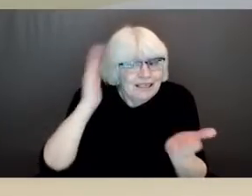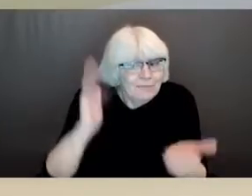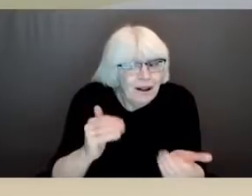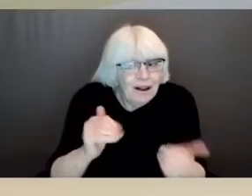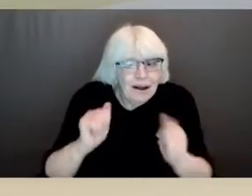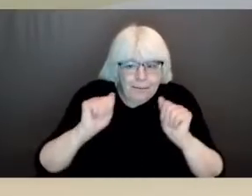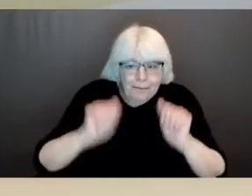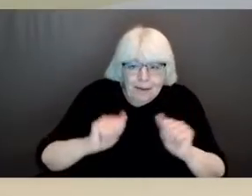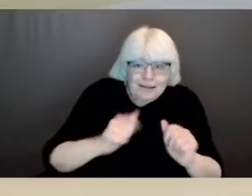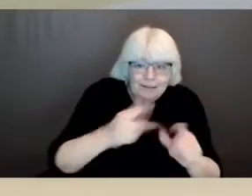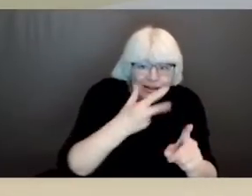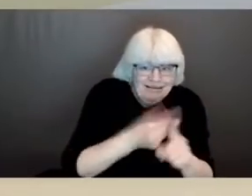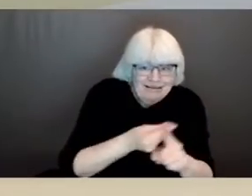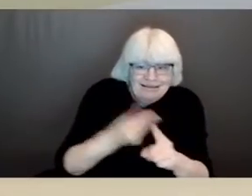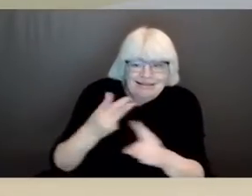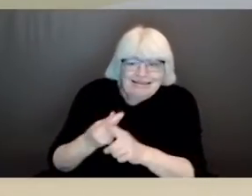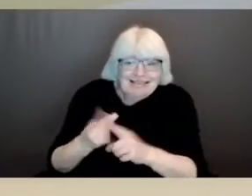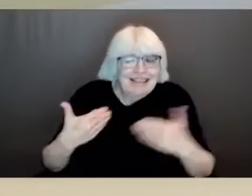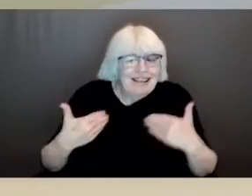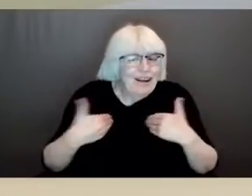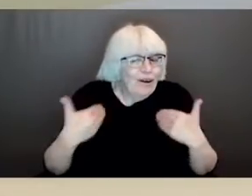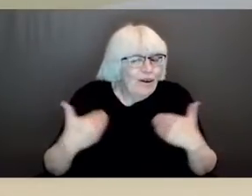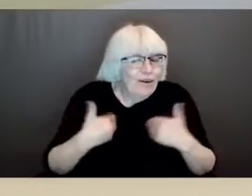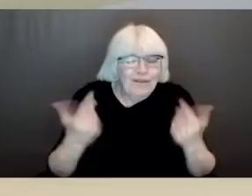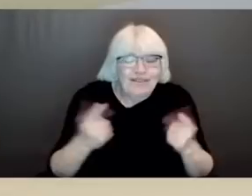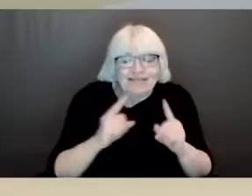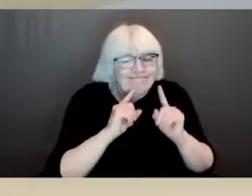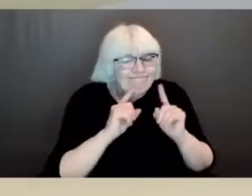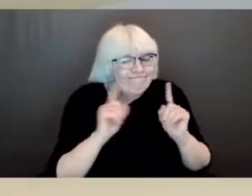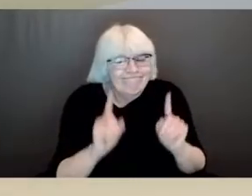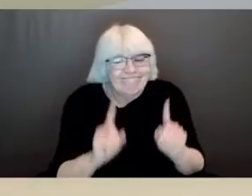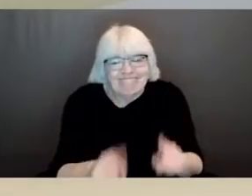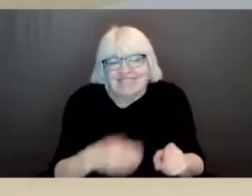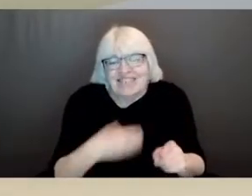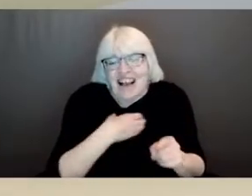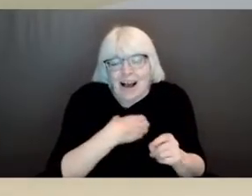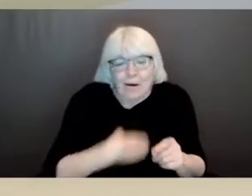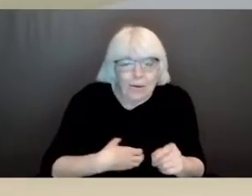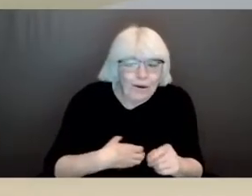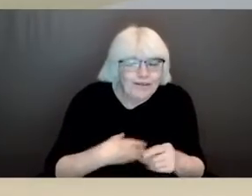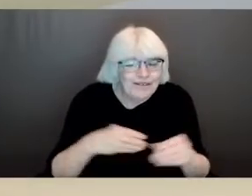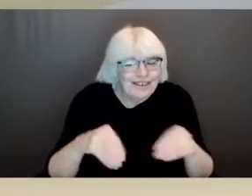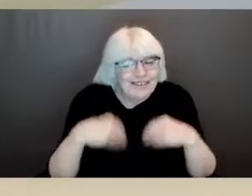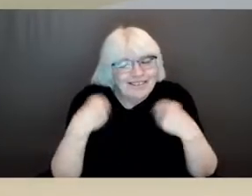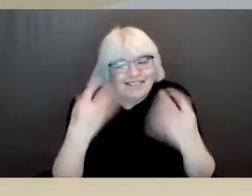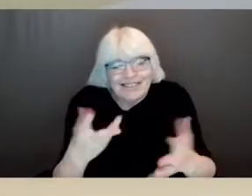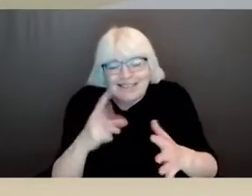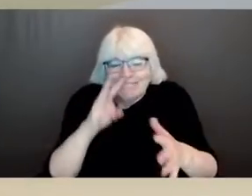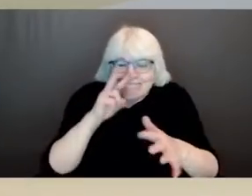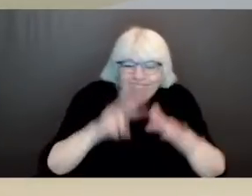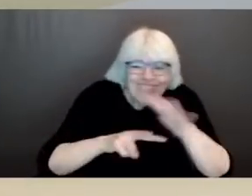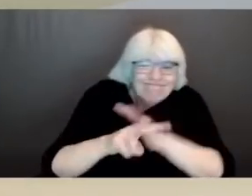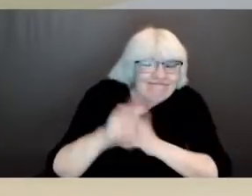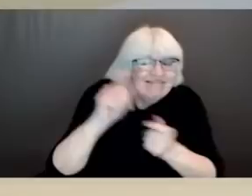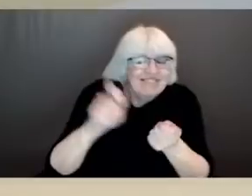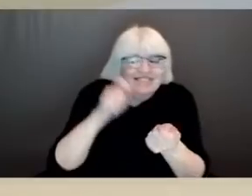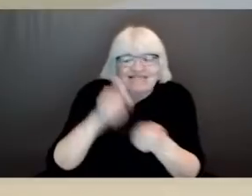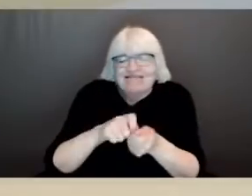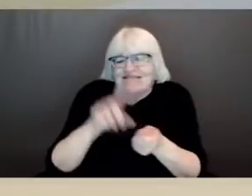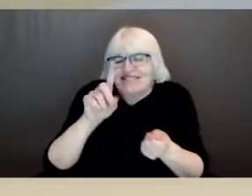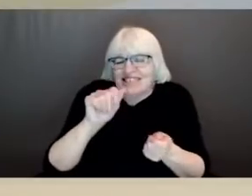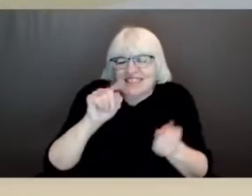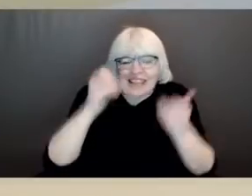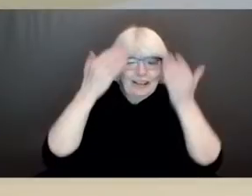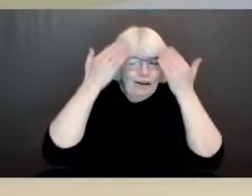11? Steve, I'd love to give you a specific date, but I do anticipate we'll likely see this